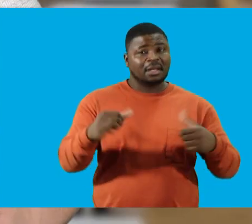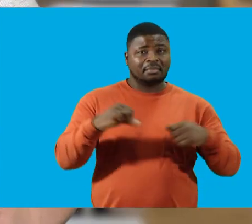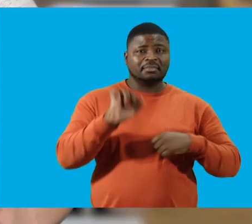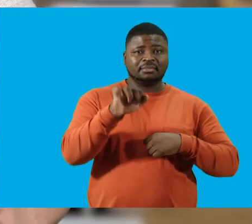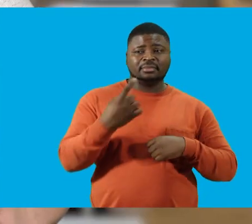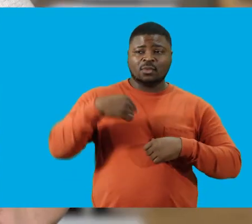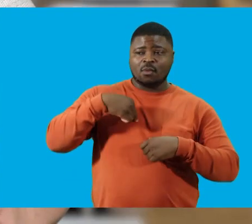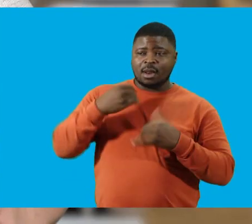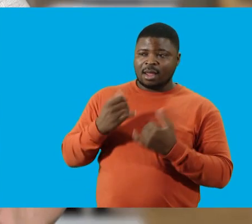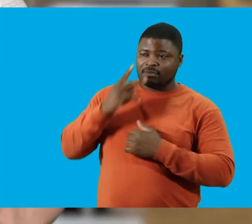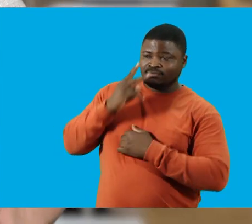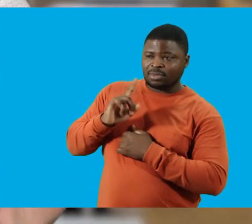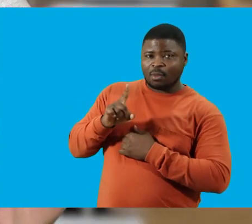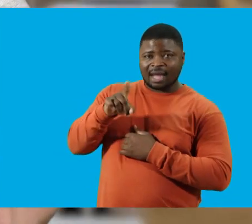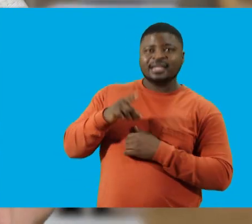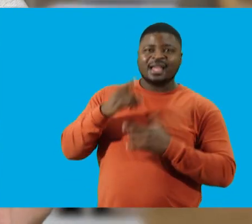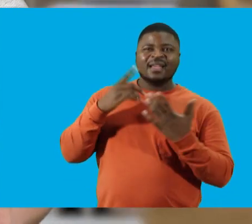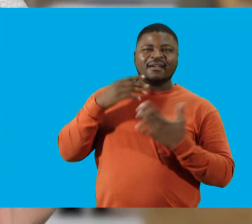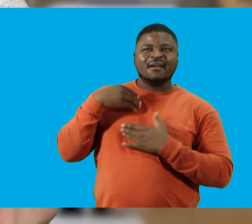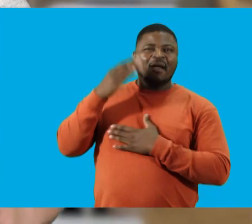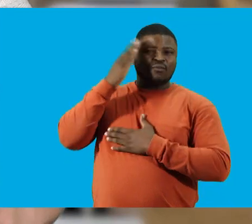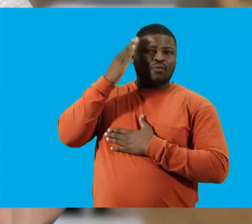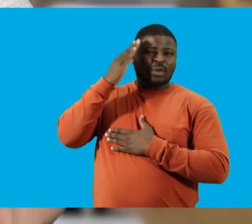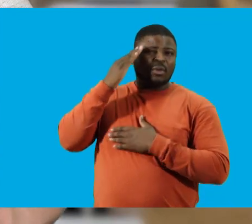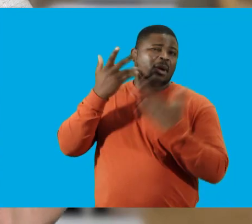Welcome back. Let's look at the familiar topics.